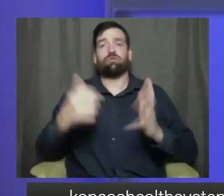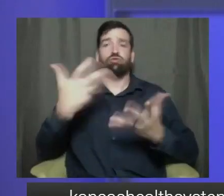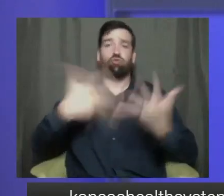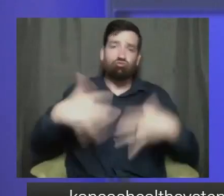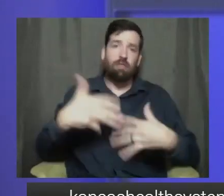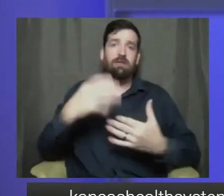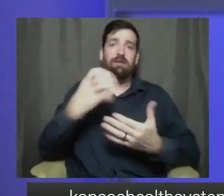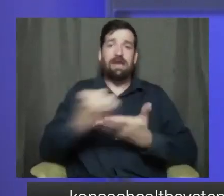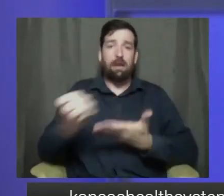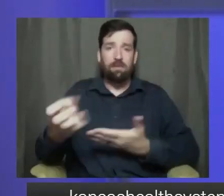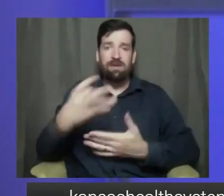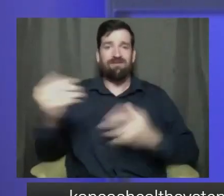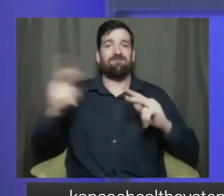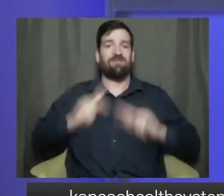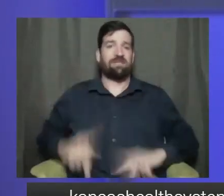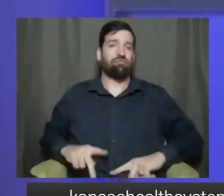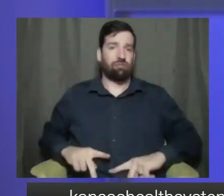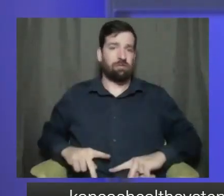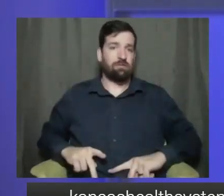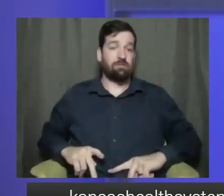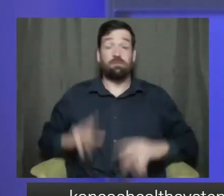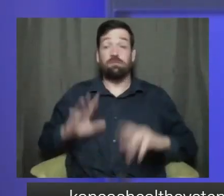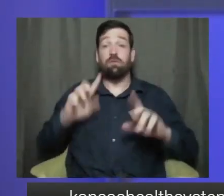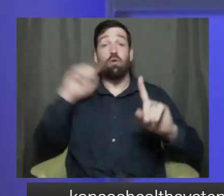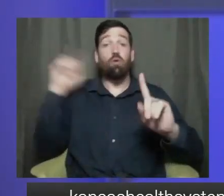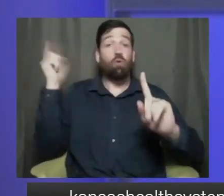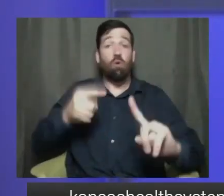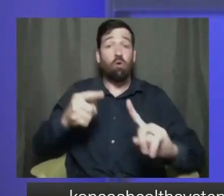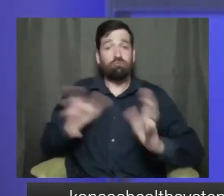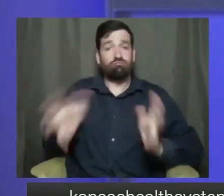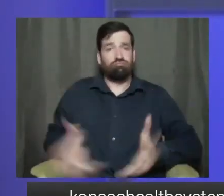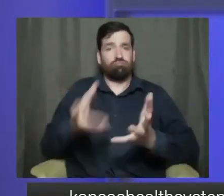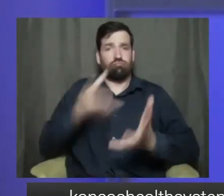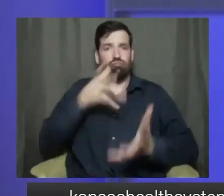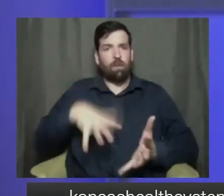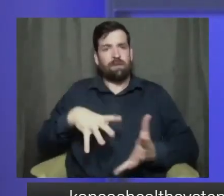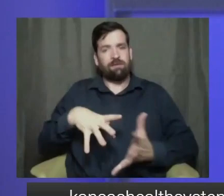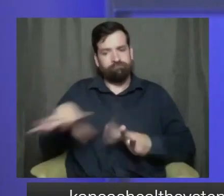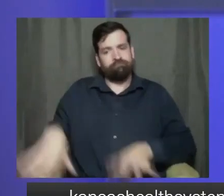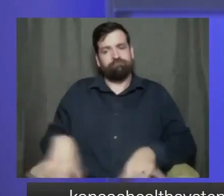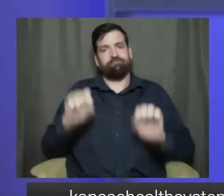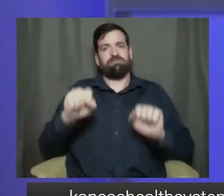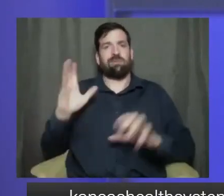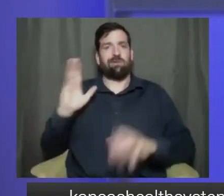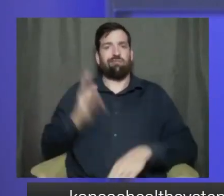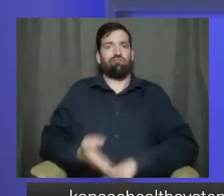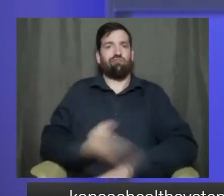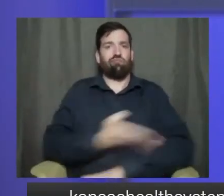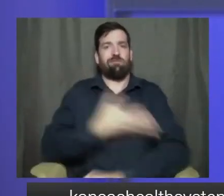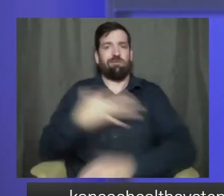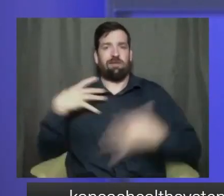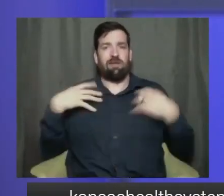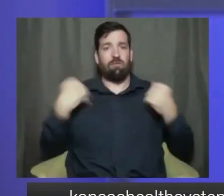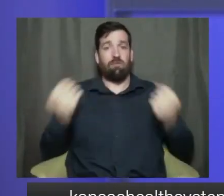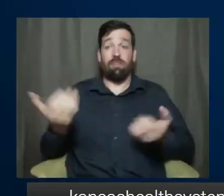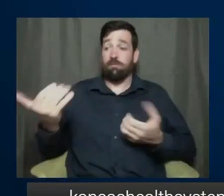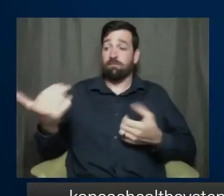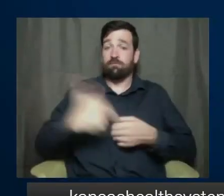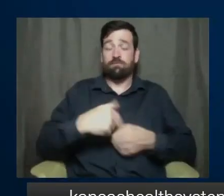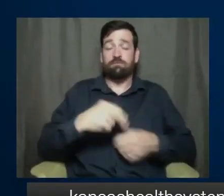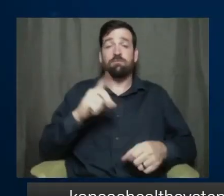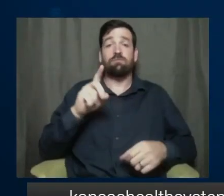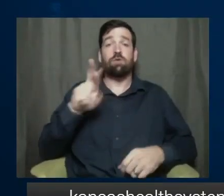and physically. The goal? To encourage women to take control and improve their overall health. Joining us this morning is Dr. Kevin Ault,